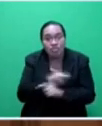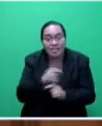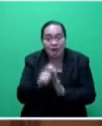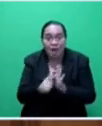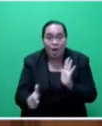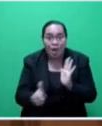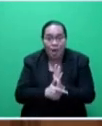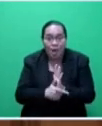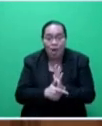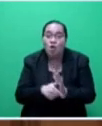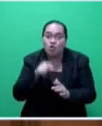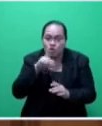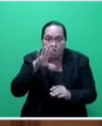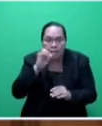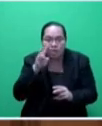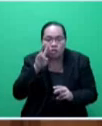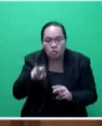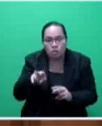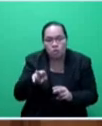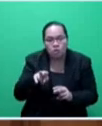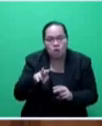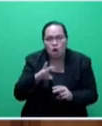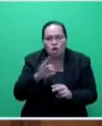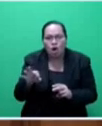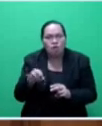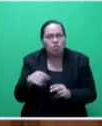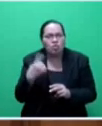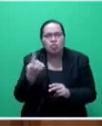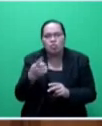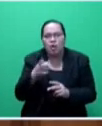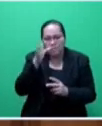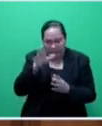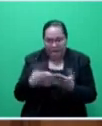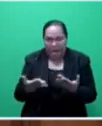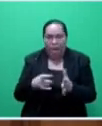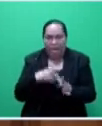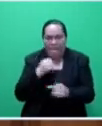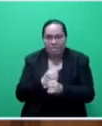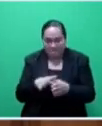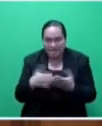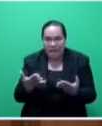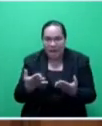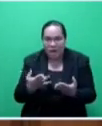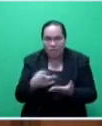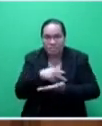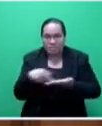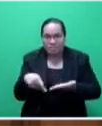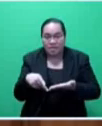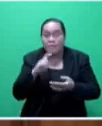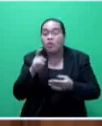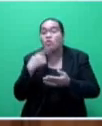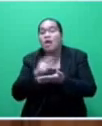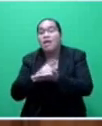you ought to look at not who is the current minister in charge of doing that, but those who will